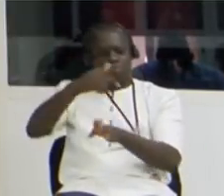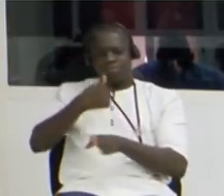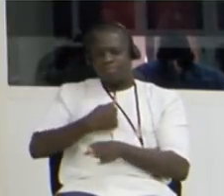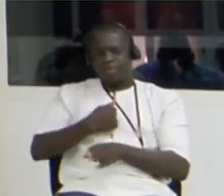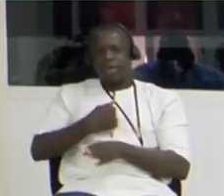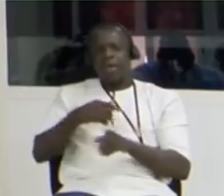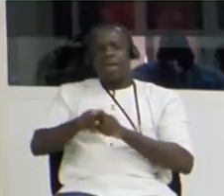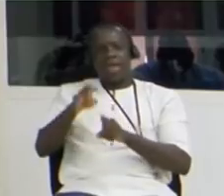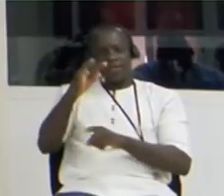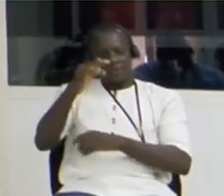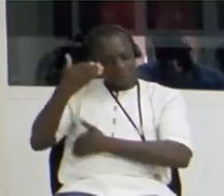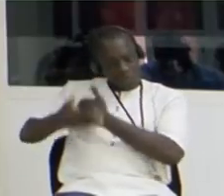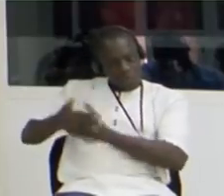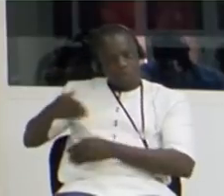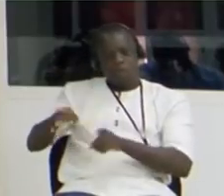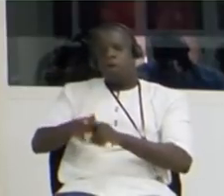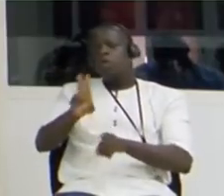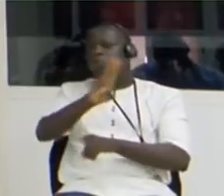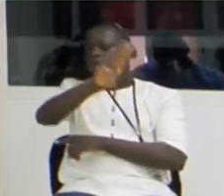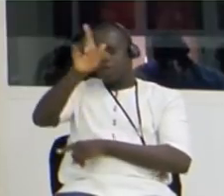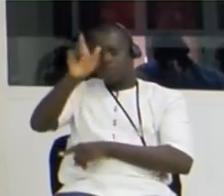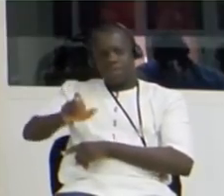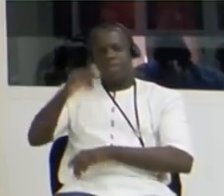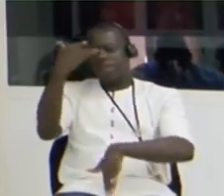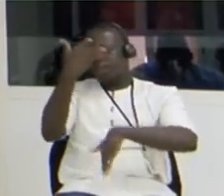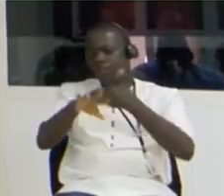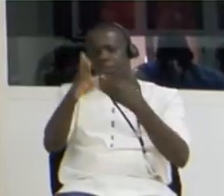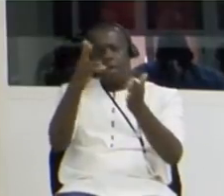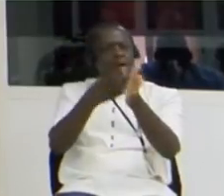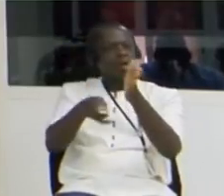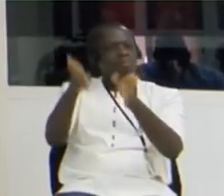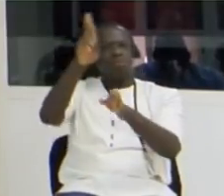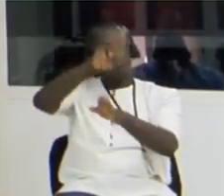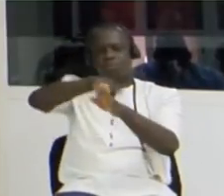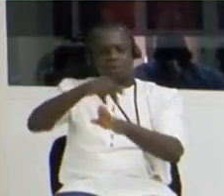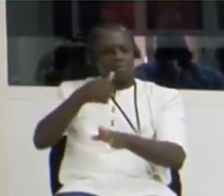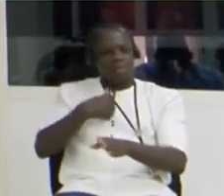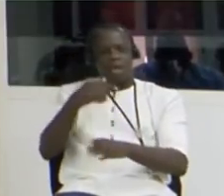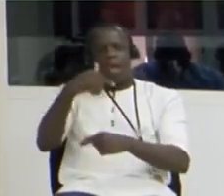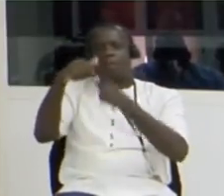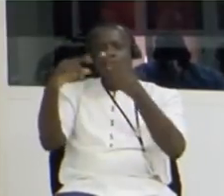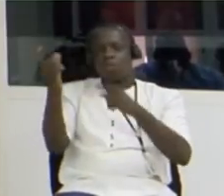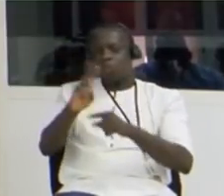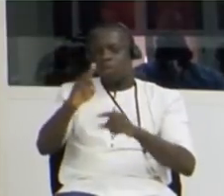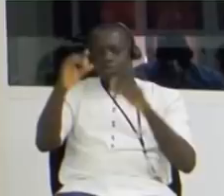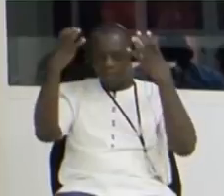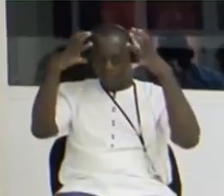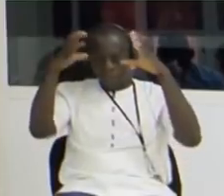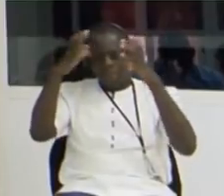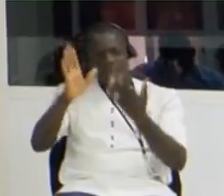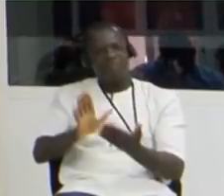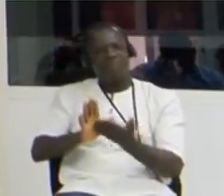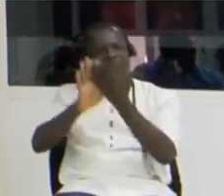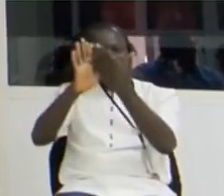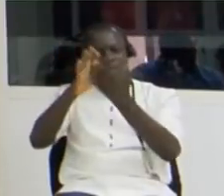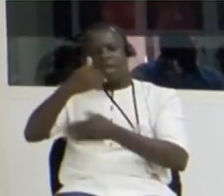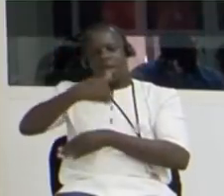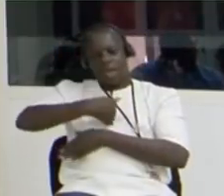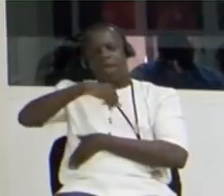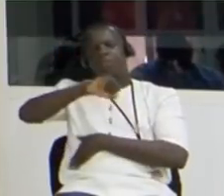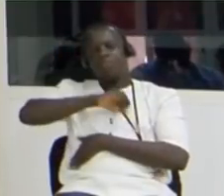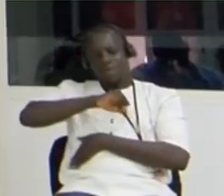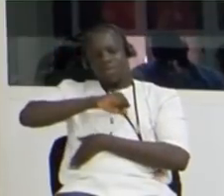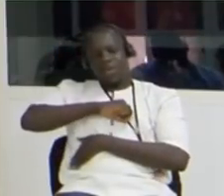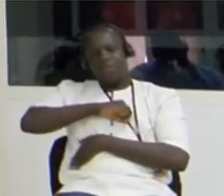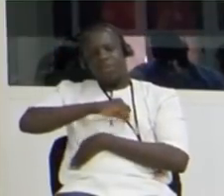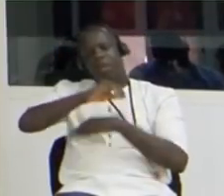but nobody has ever reported to me about whatever they've encountered. But as a concerned